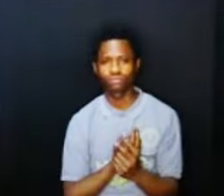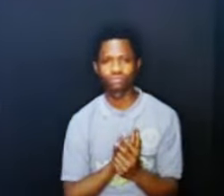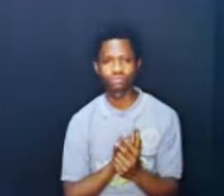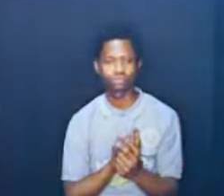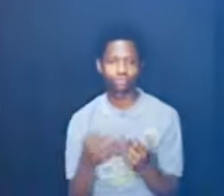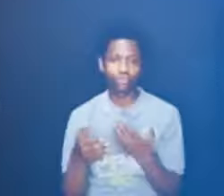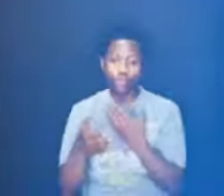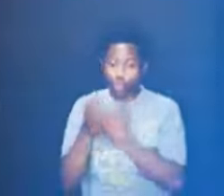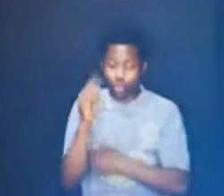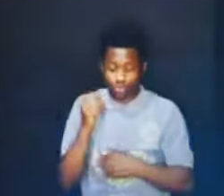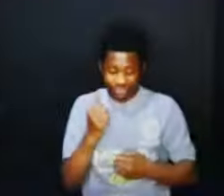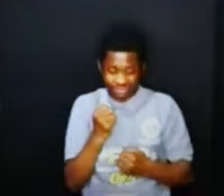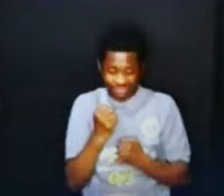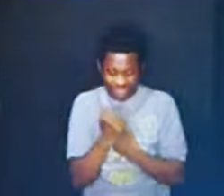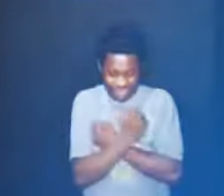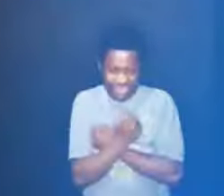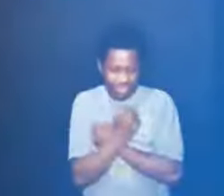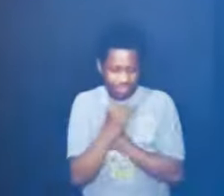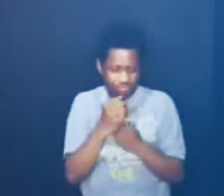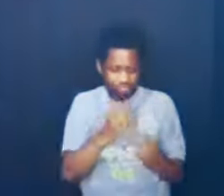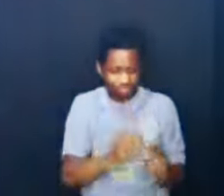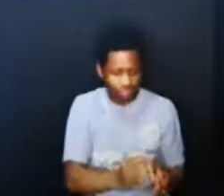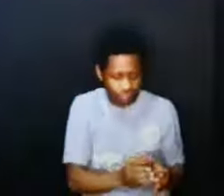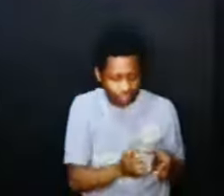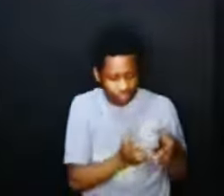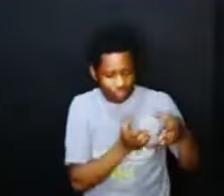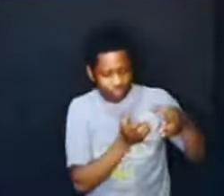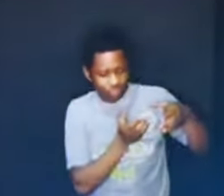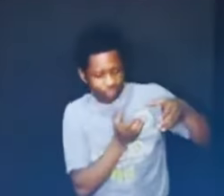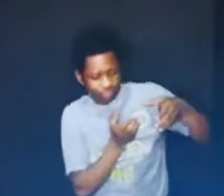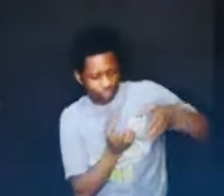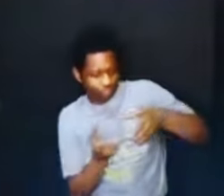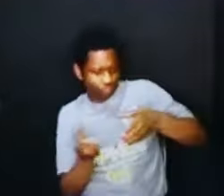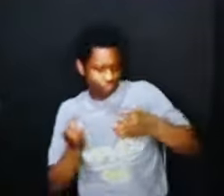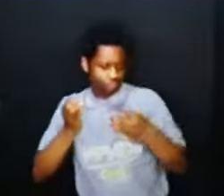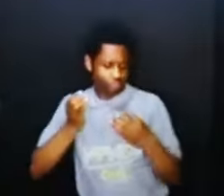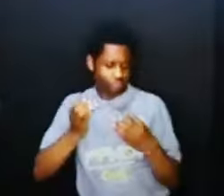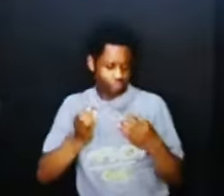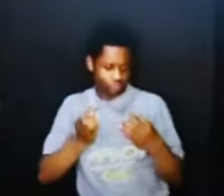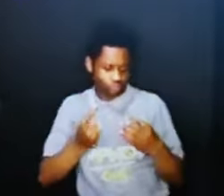God's love has been poured into our hearts.